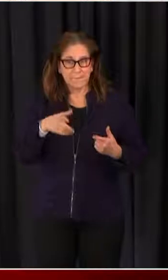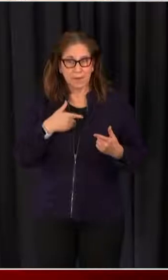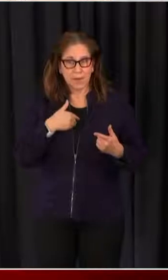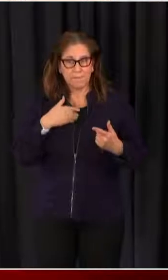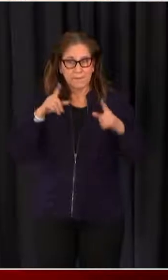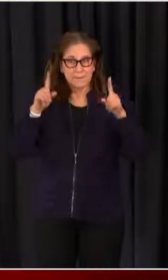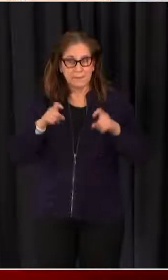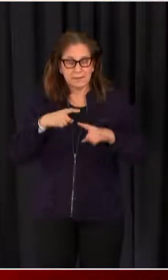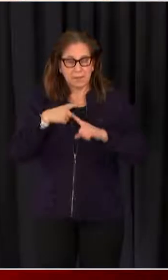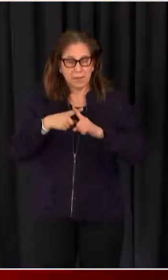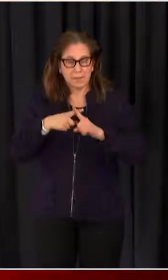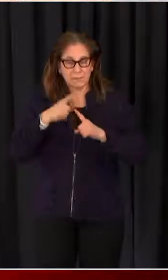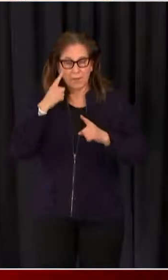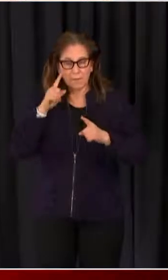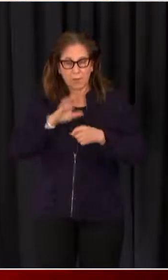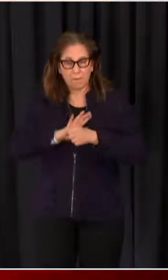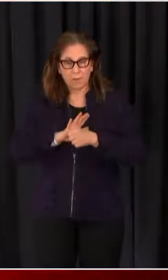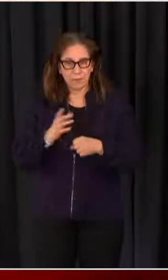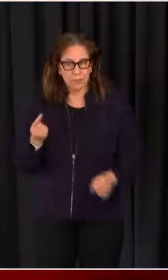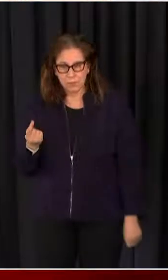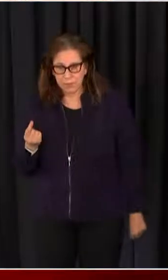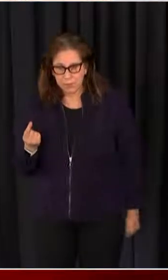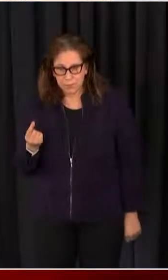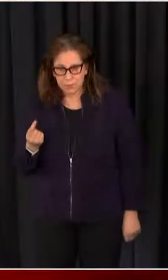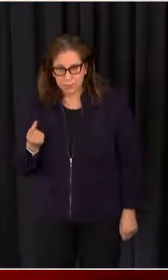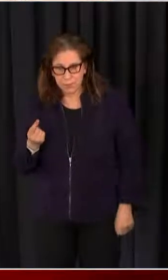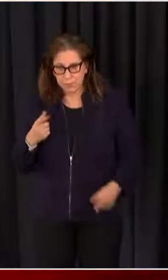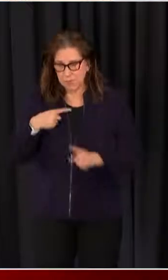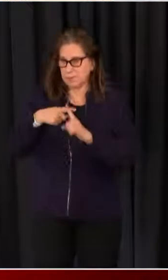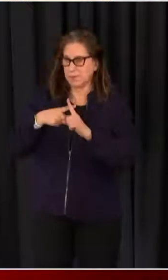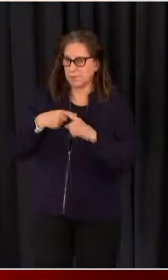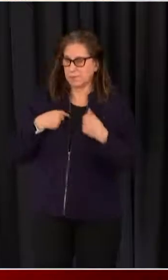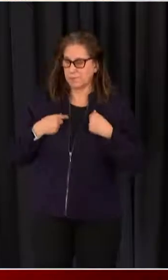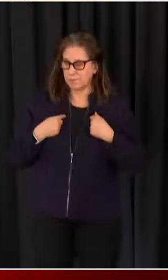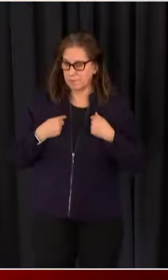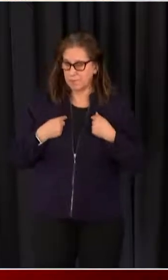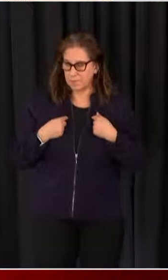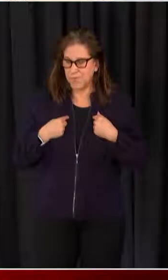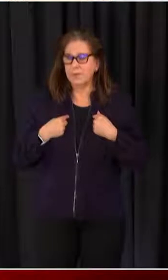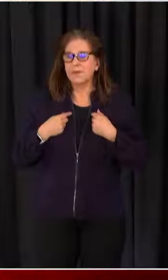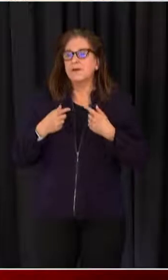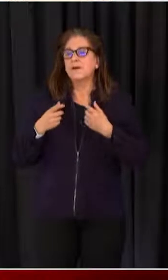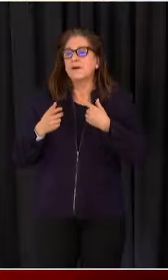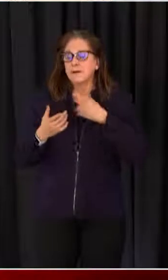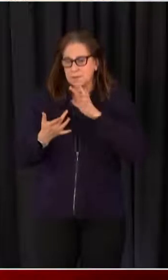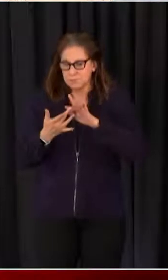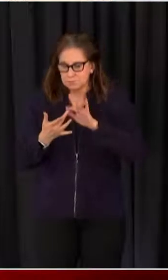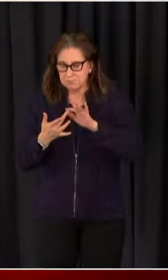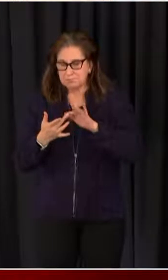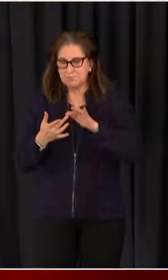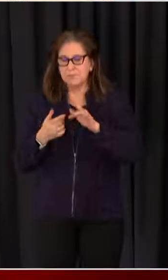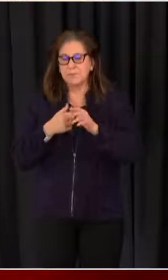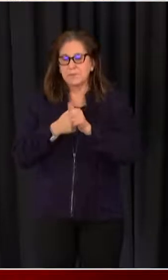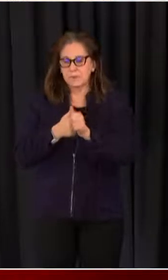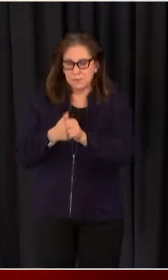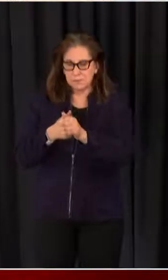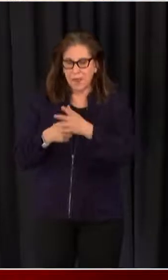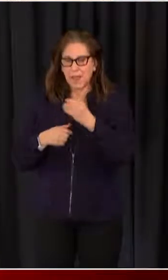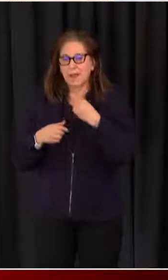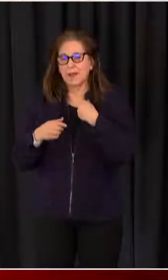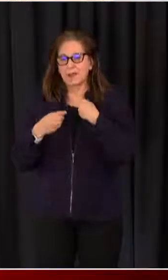Guidance for close contacts of a person confirmed to have COVID-19, and guidance for quarantine after